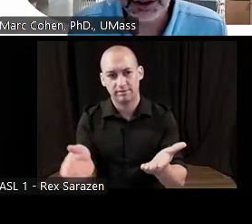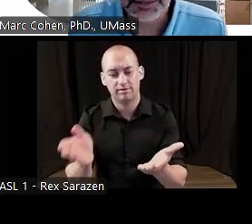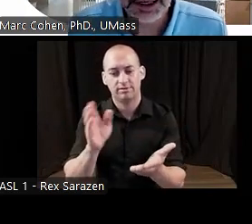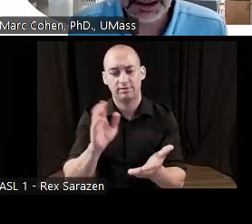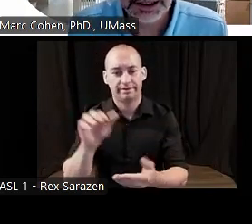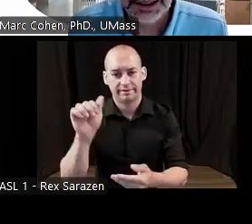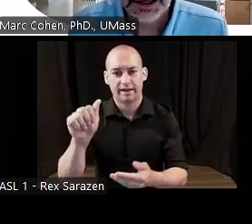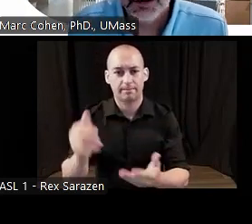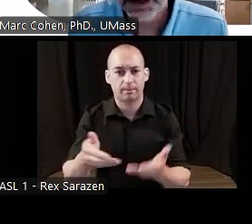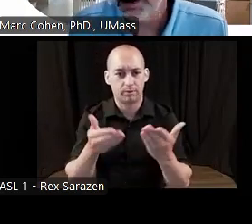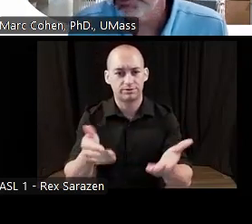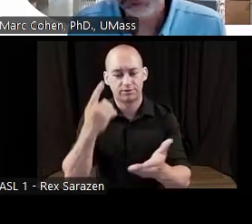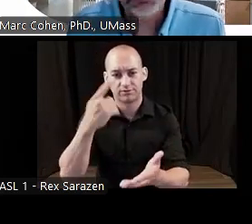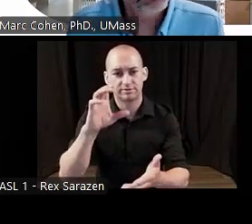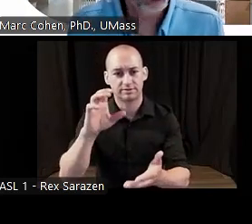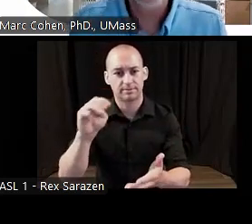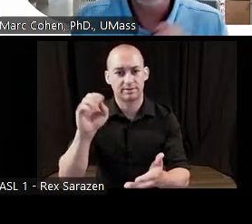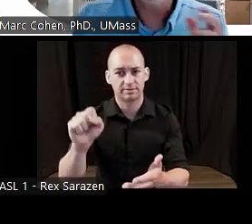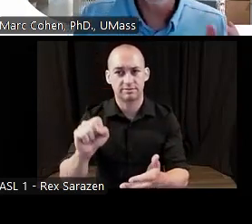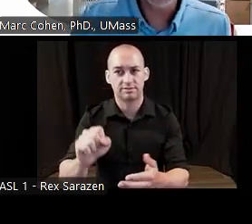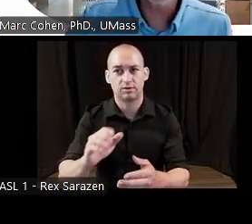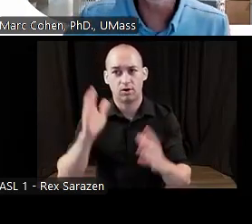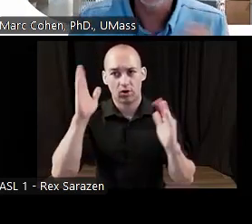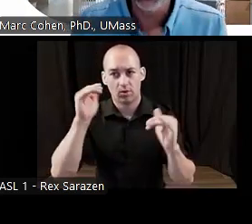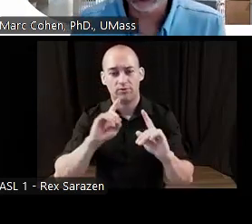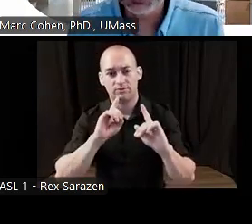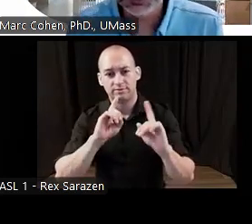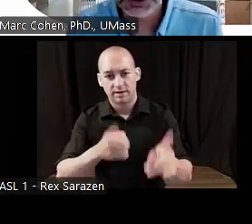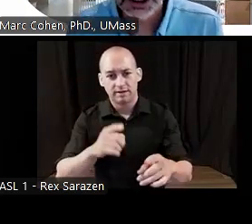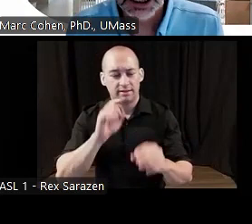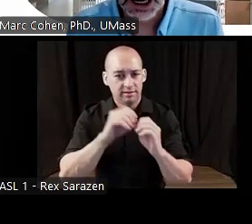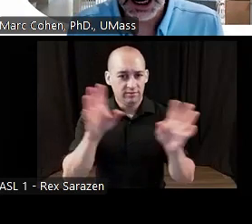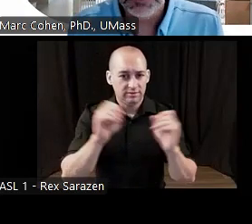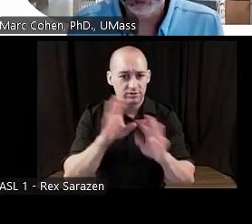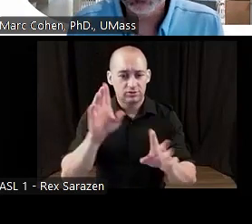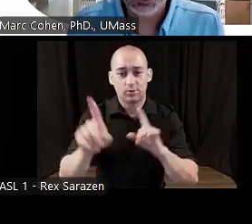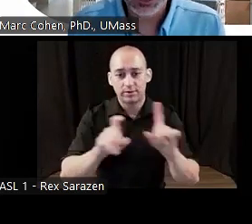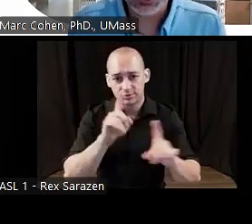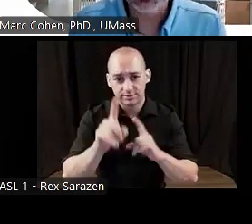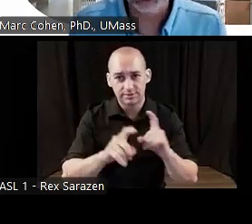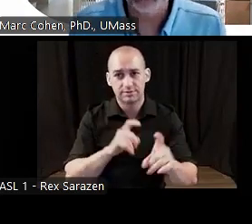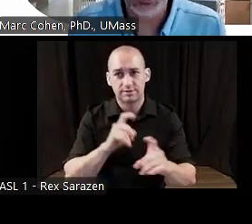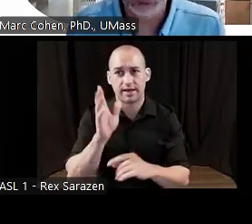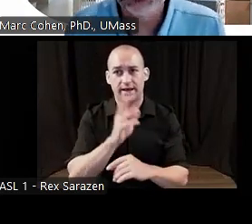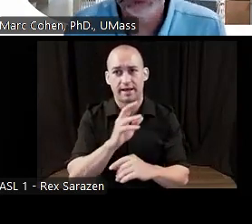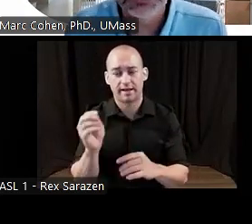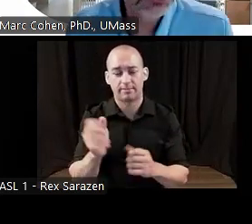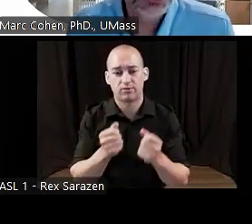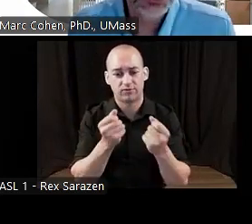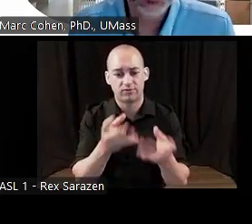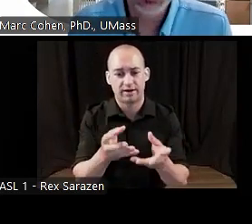for CMS. We hope to respond to clarifications and questions and provide